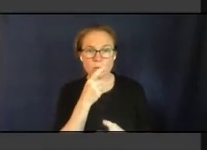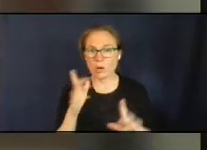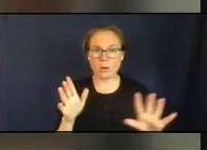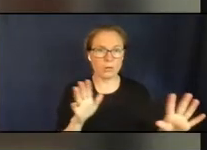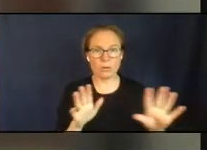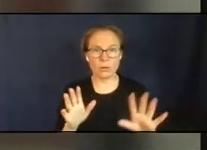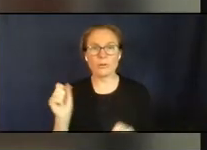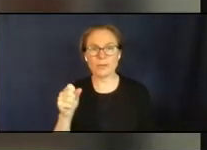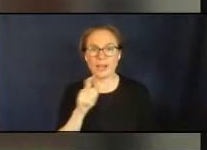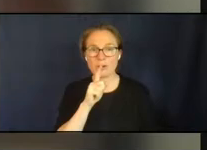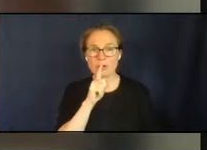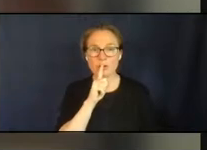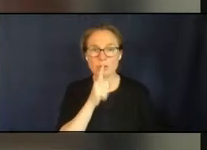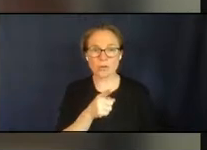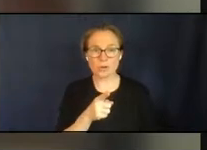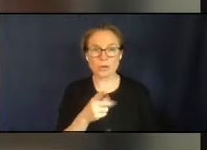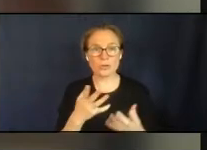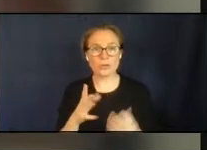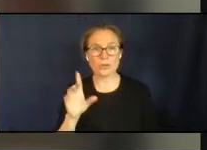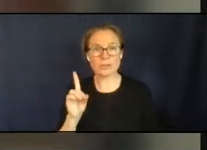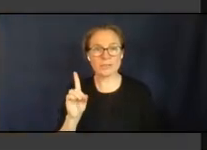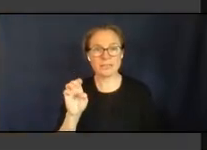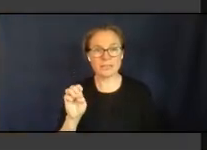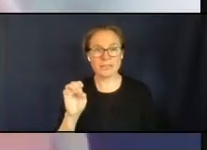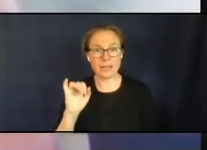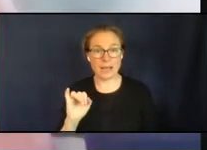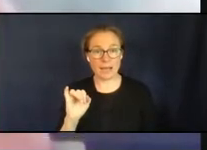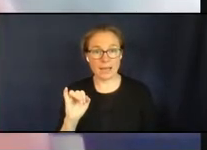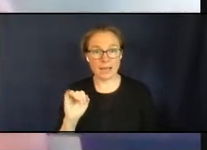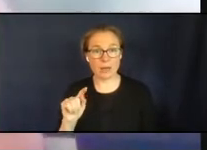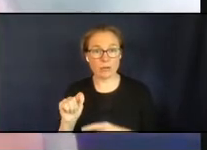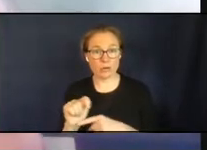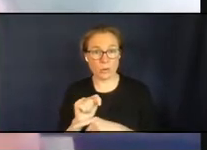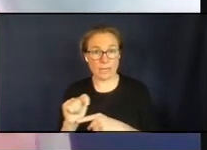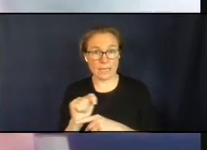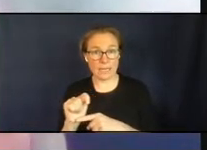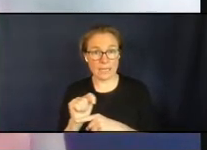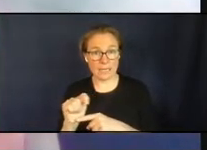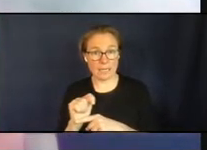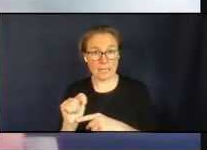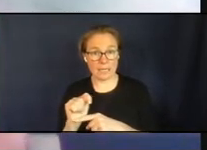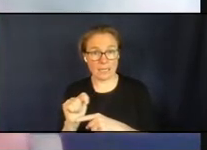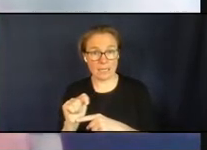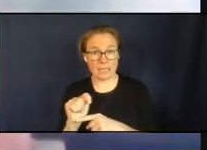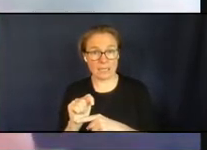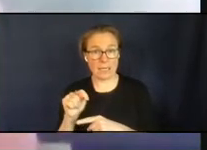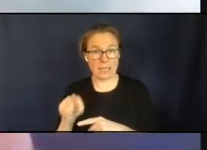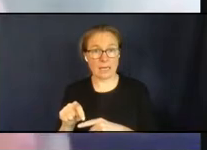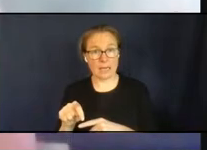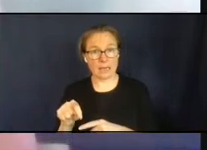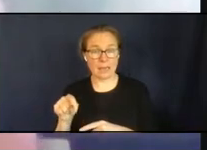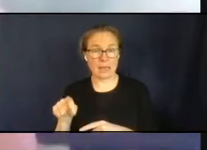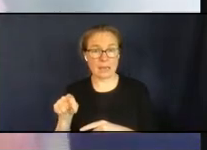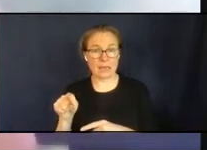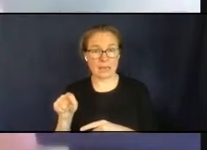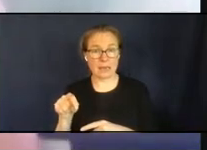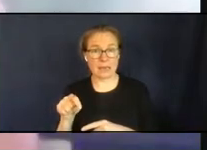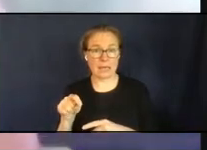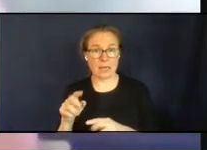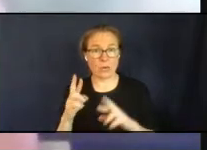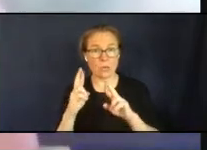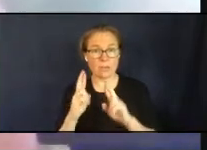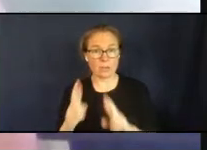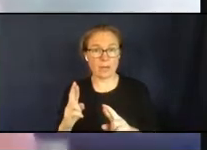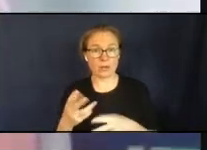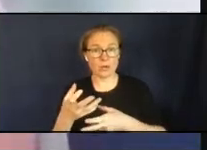the DEI training initiative, the respect, trust, and empowerment objective, and